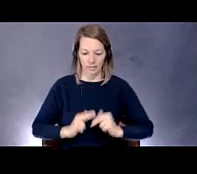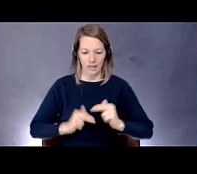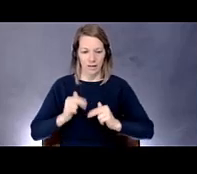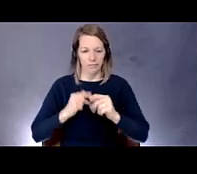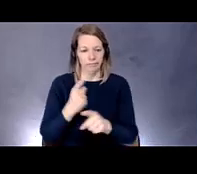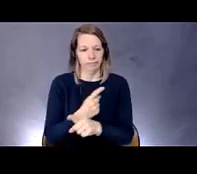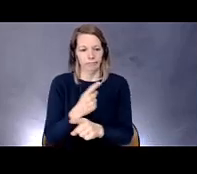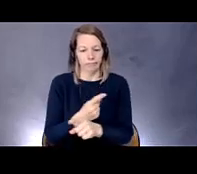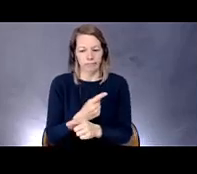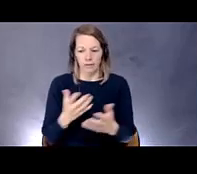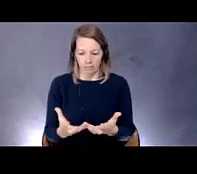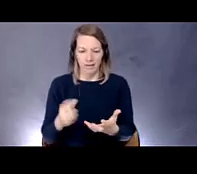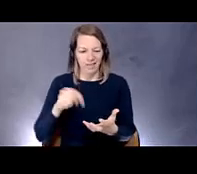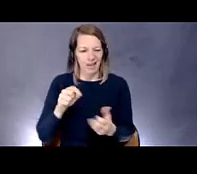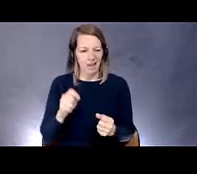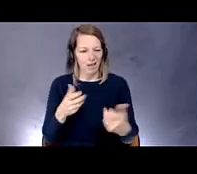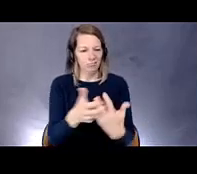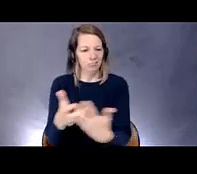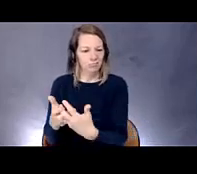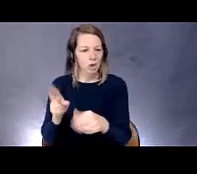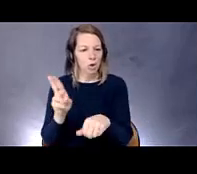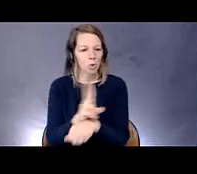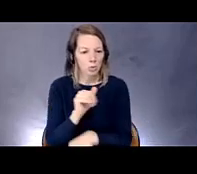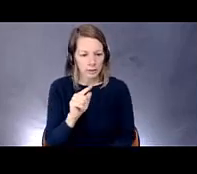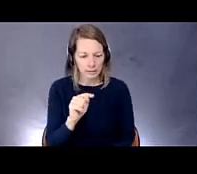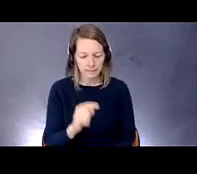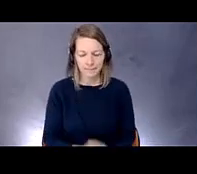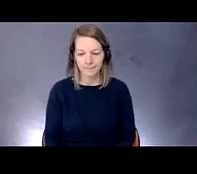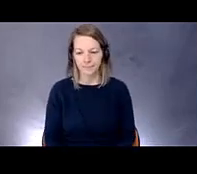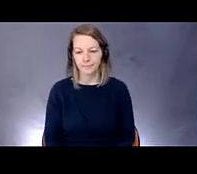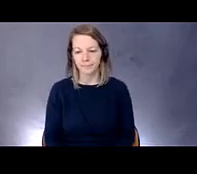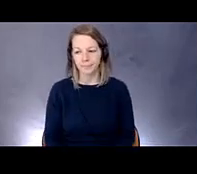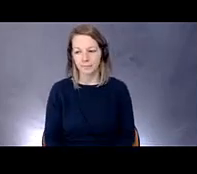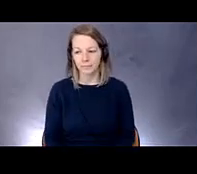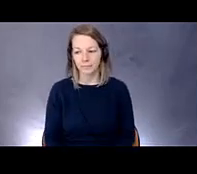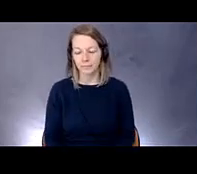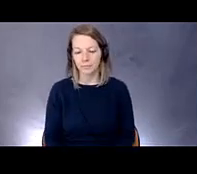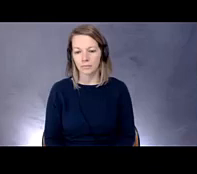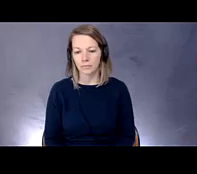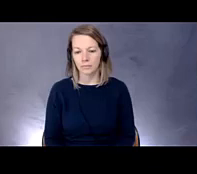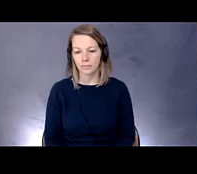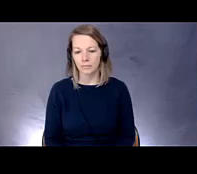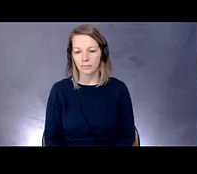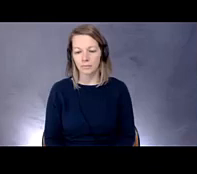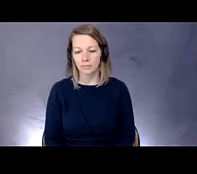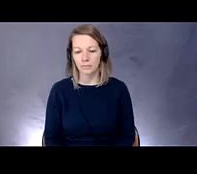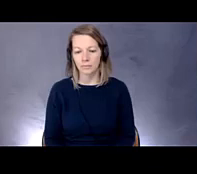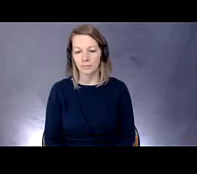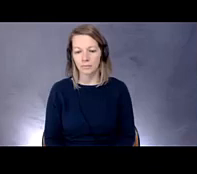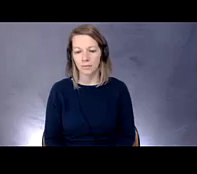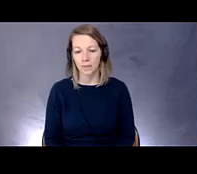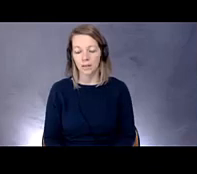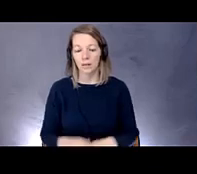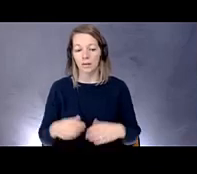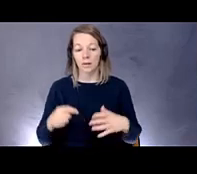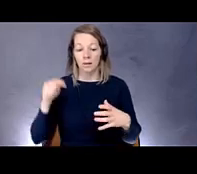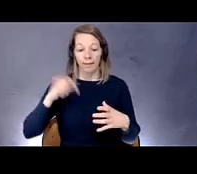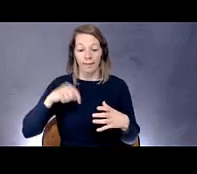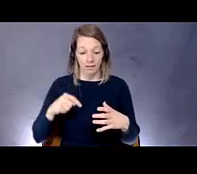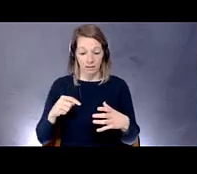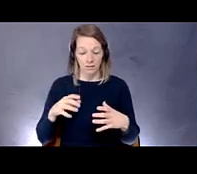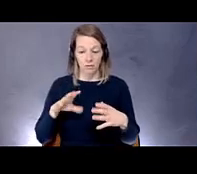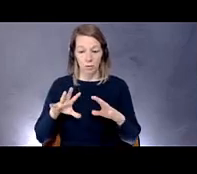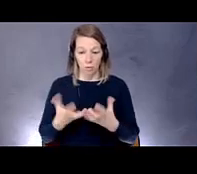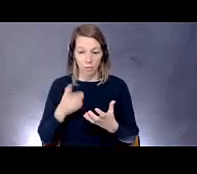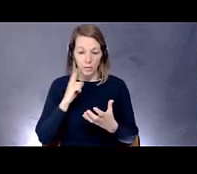meant that people were going to be able to use it. And by using it, because of the way that the option was built and the great teamwork from